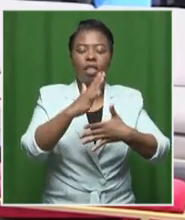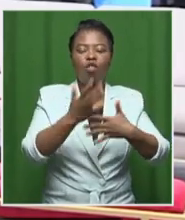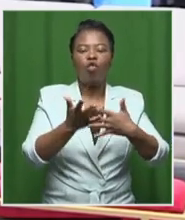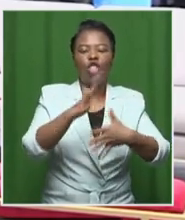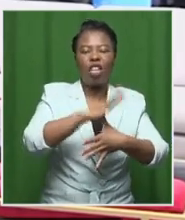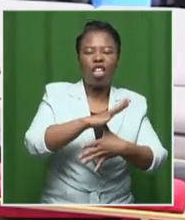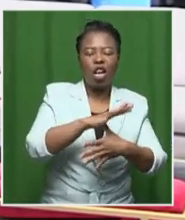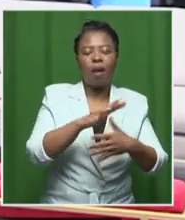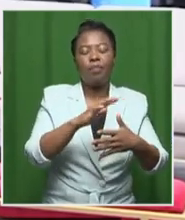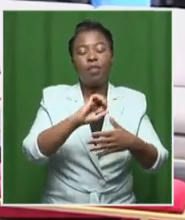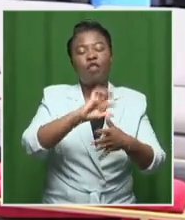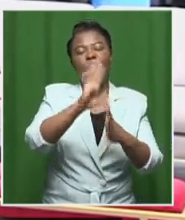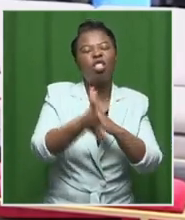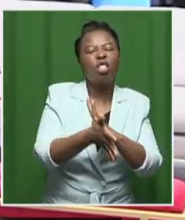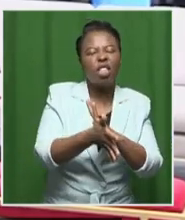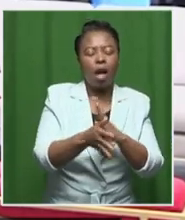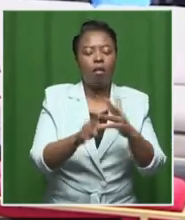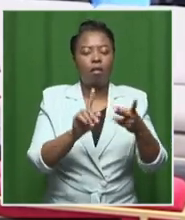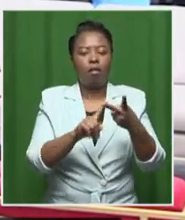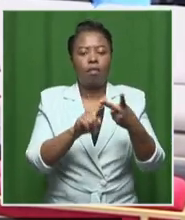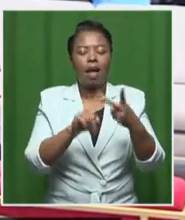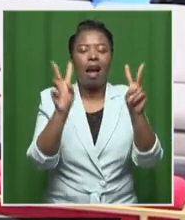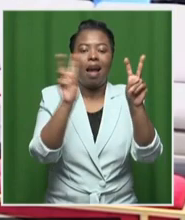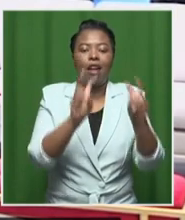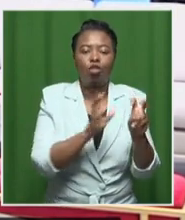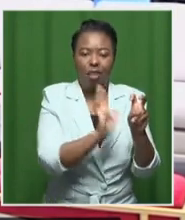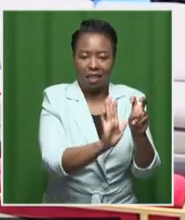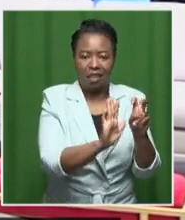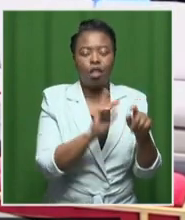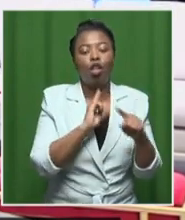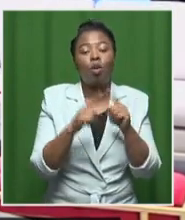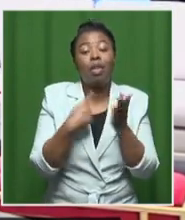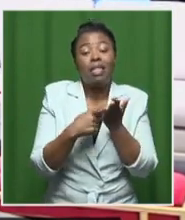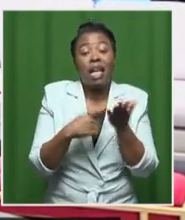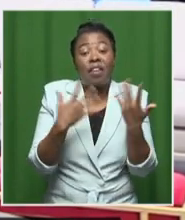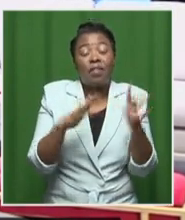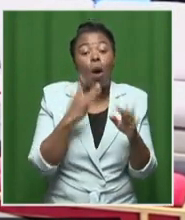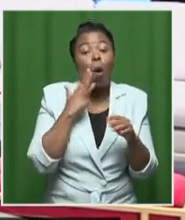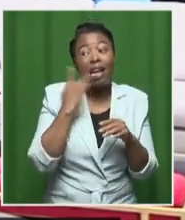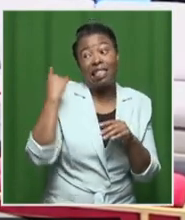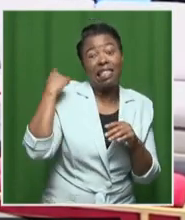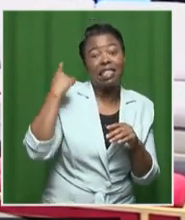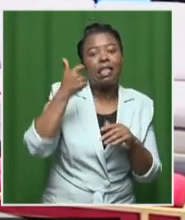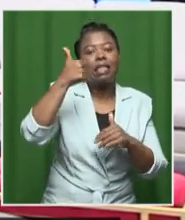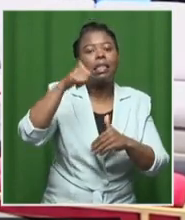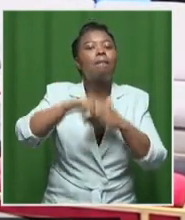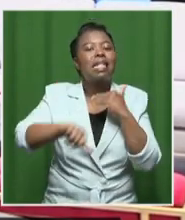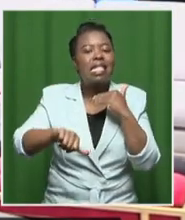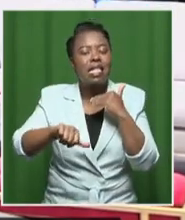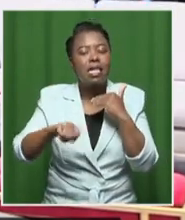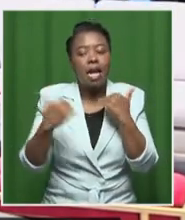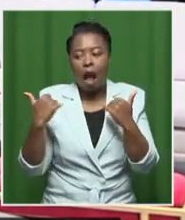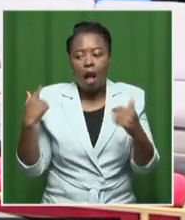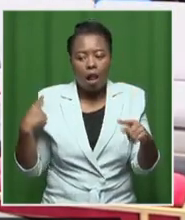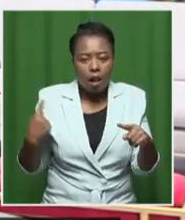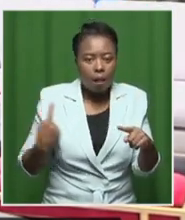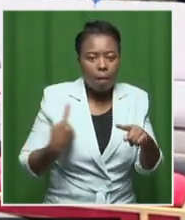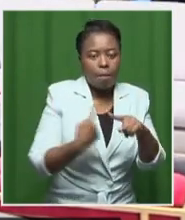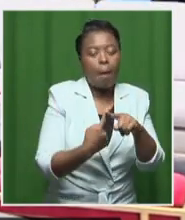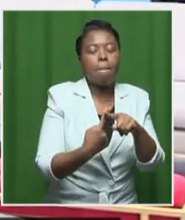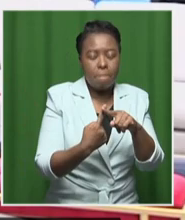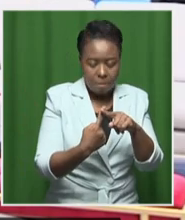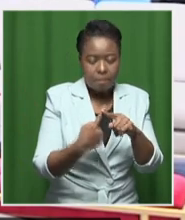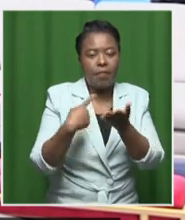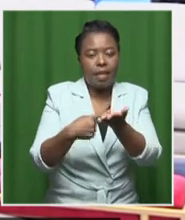Just remembering as well there, Lebu, that these discussions started about 6 months ago in the lead up to where we are today.